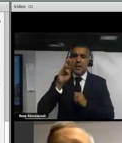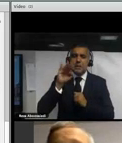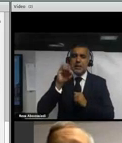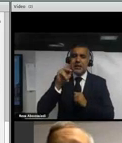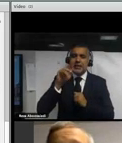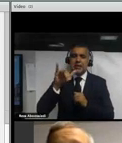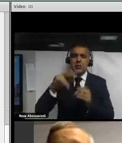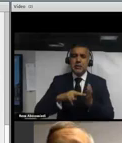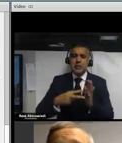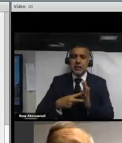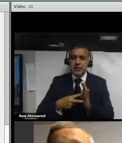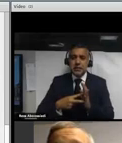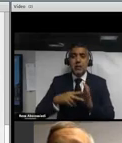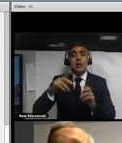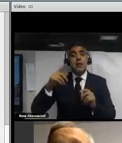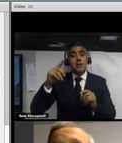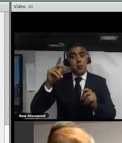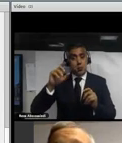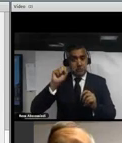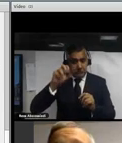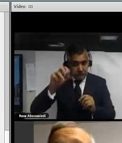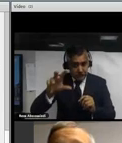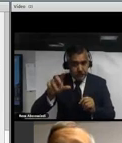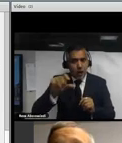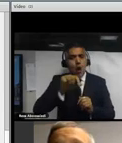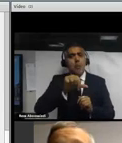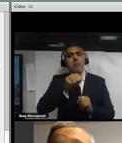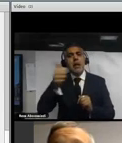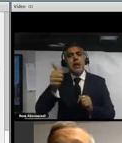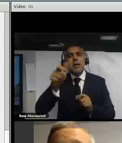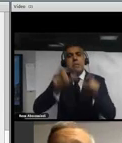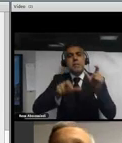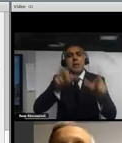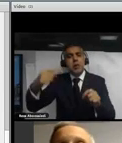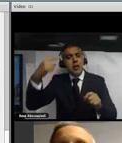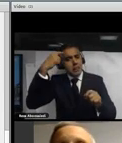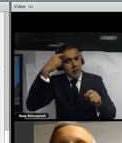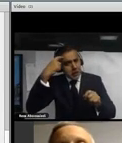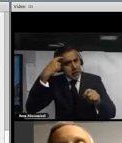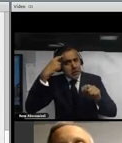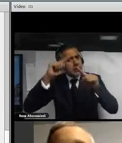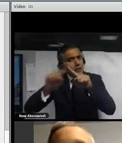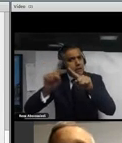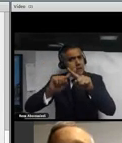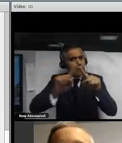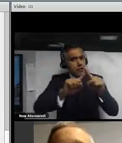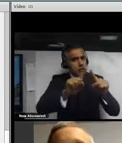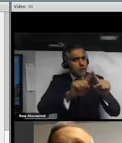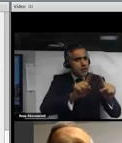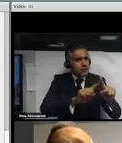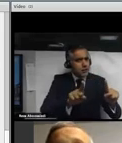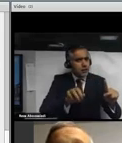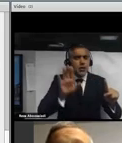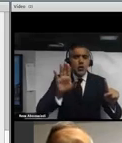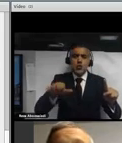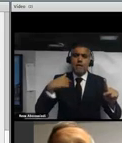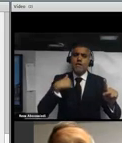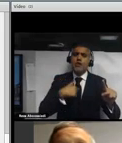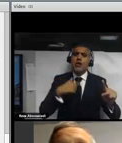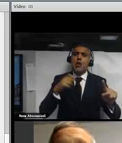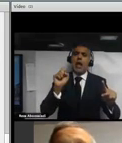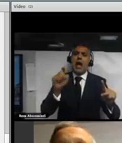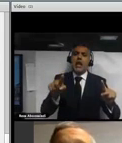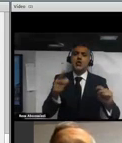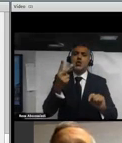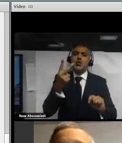different people's minds, very different things are conjured up in their minds. So before we get started, I just want to ask two